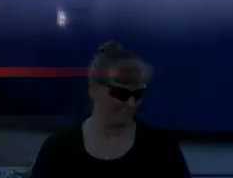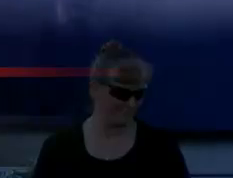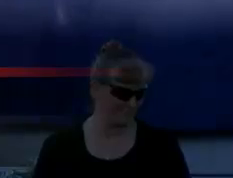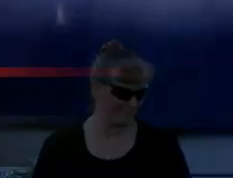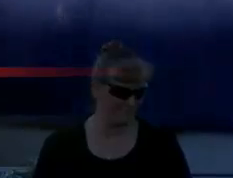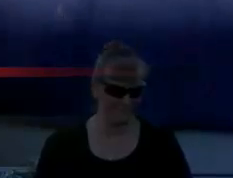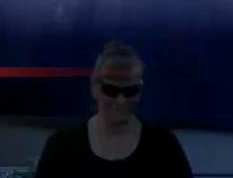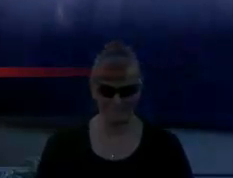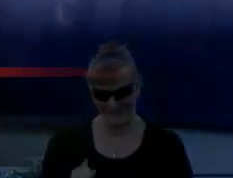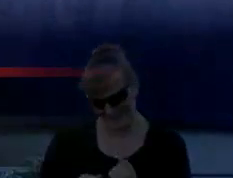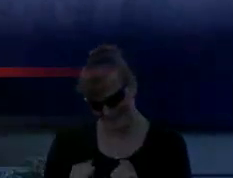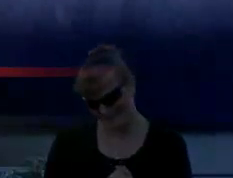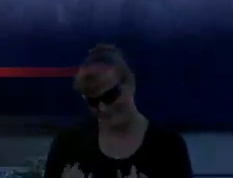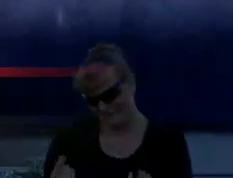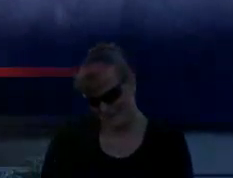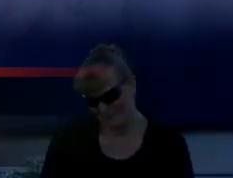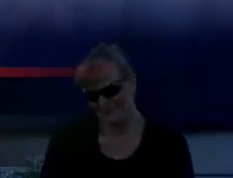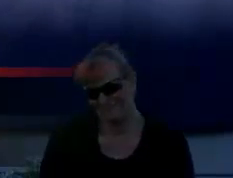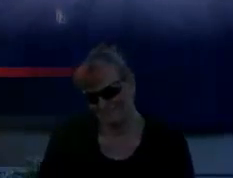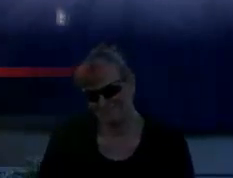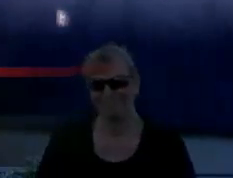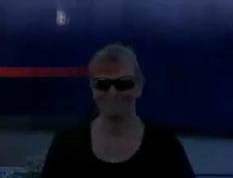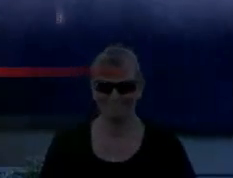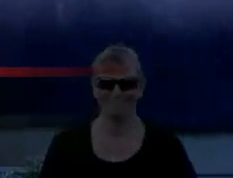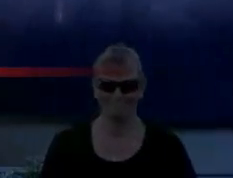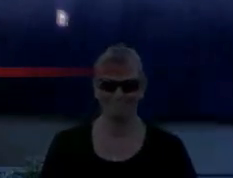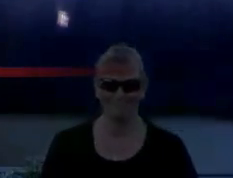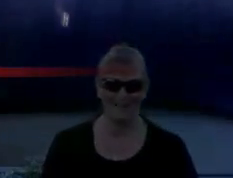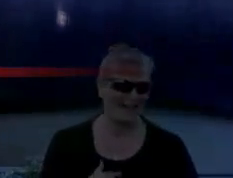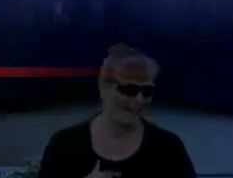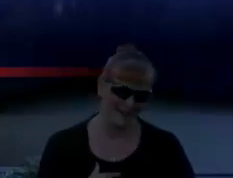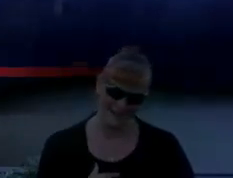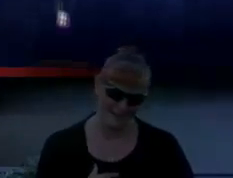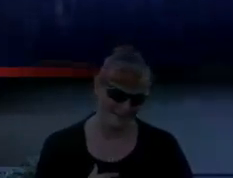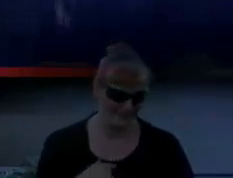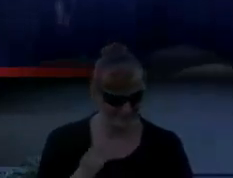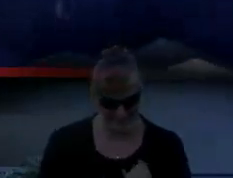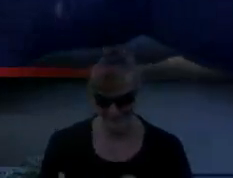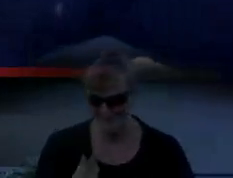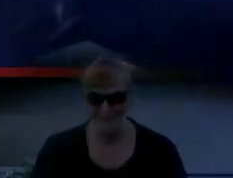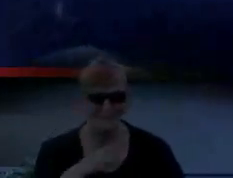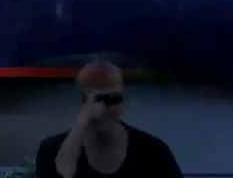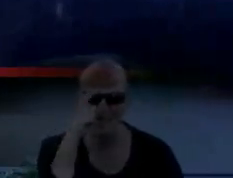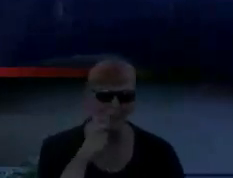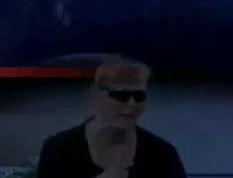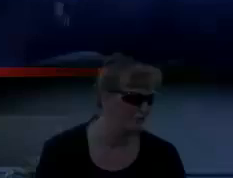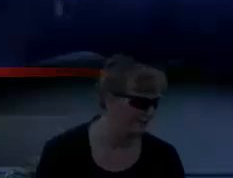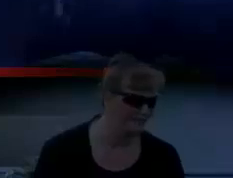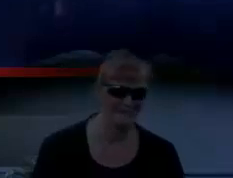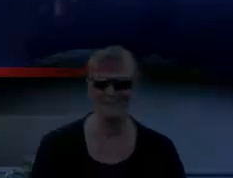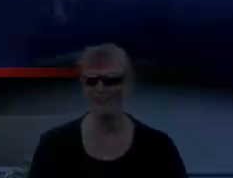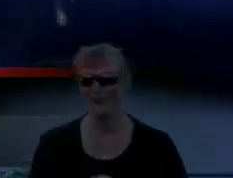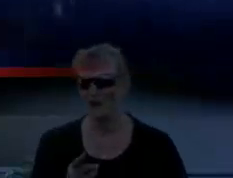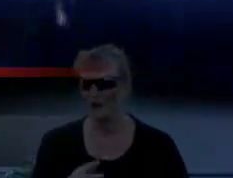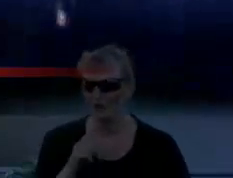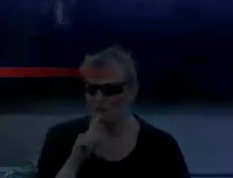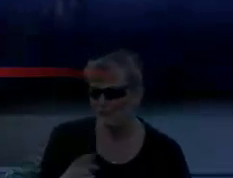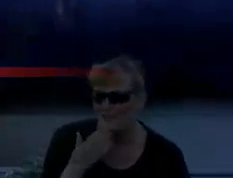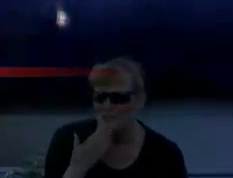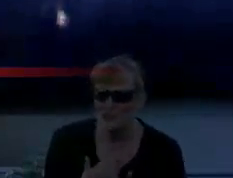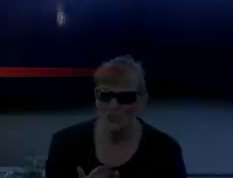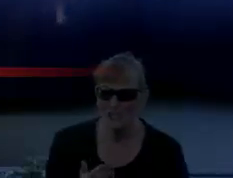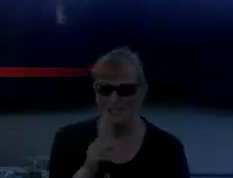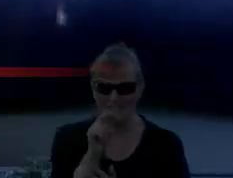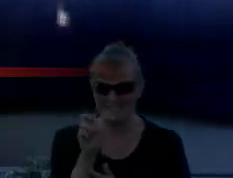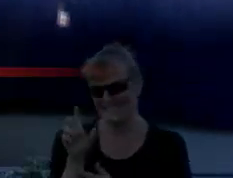Unfortunately, endings are inevitable. I personally have always despised endings, like the last day of summer, the end of a really good Netflix series, or